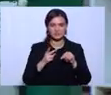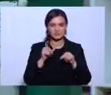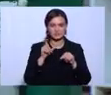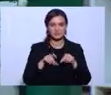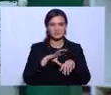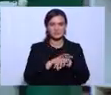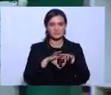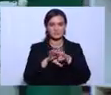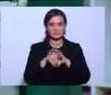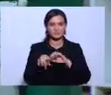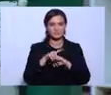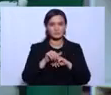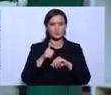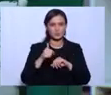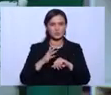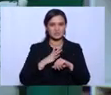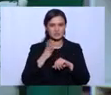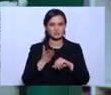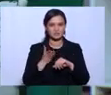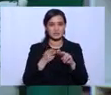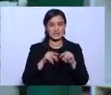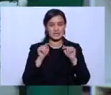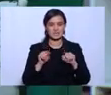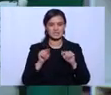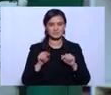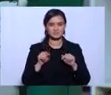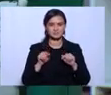see slaves being dragged in chains. And this,